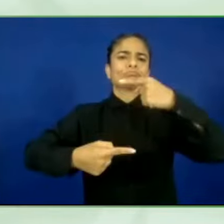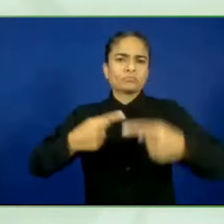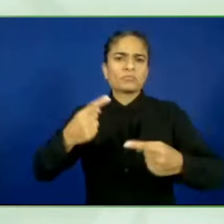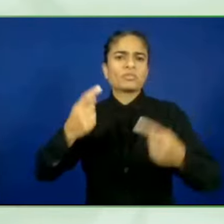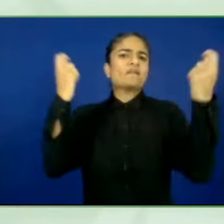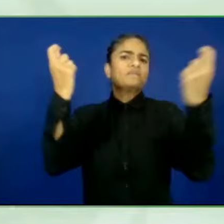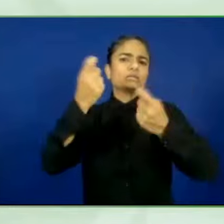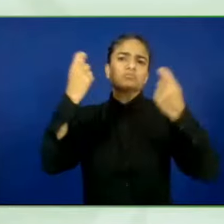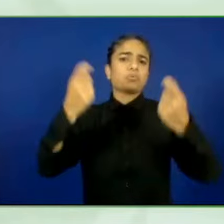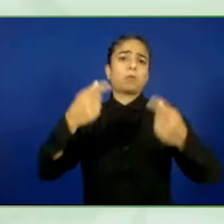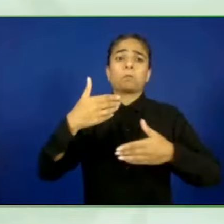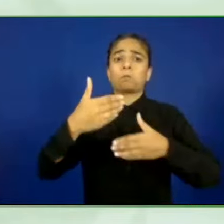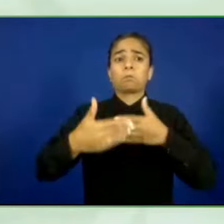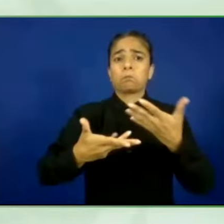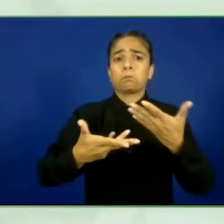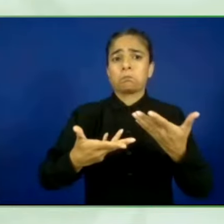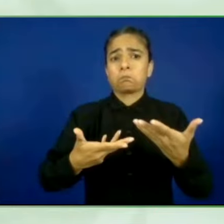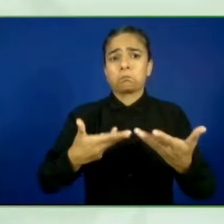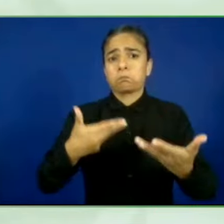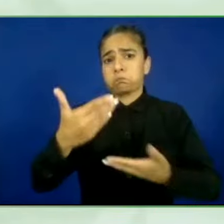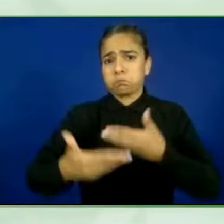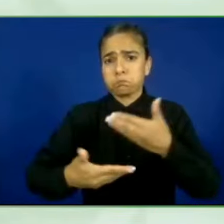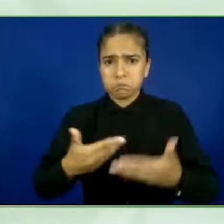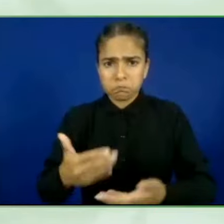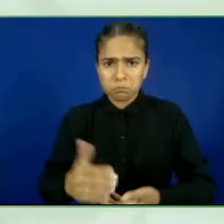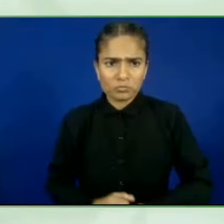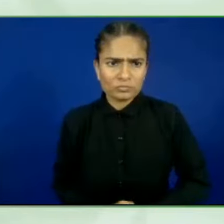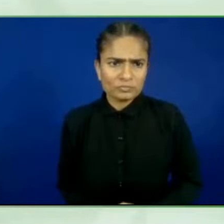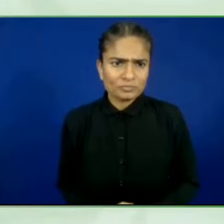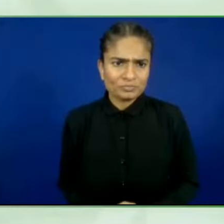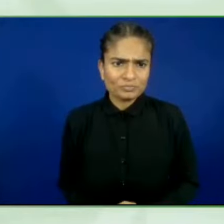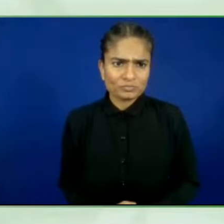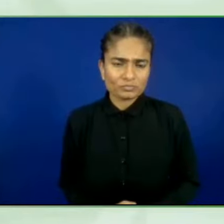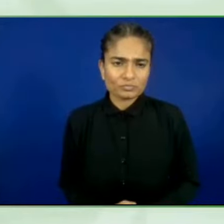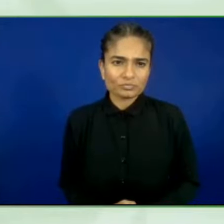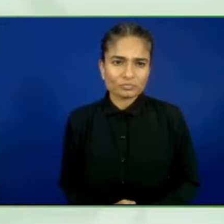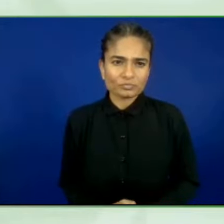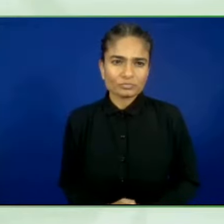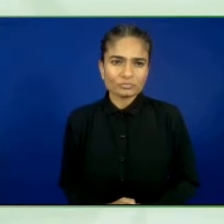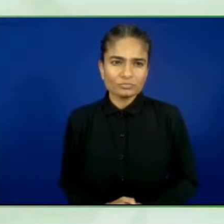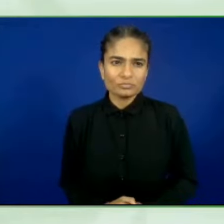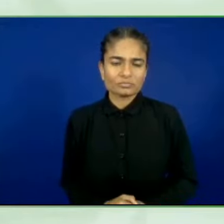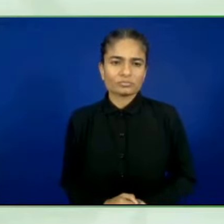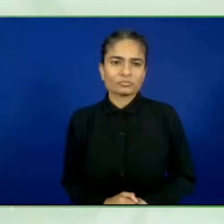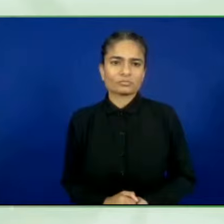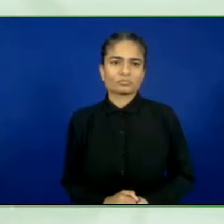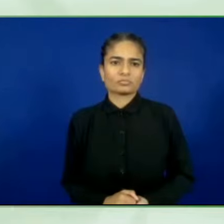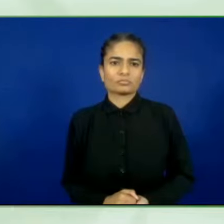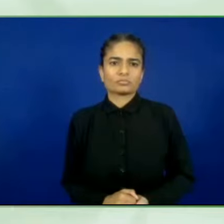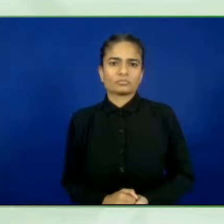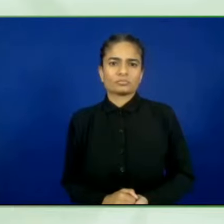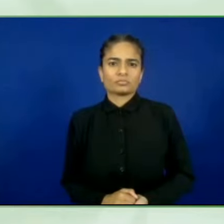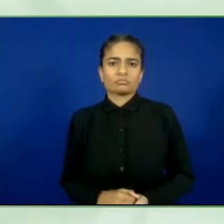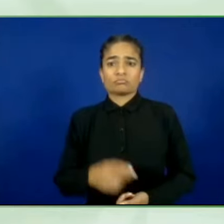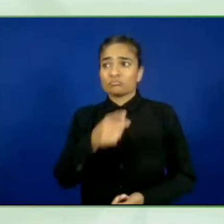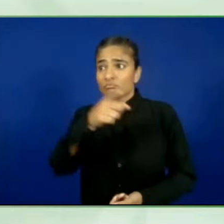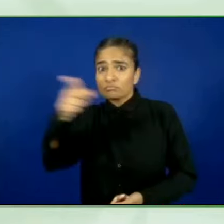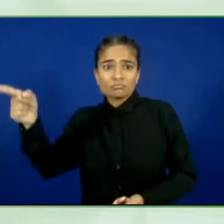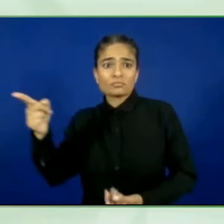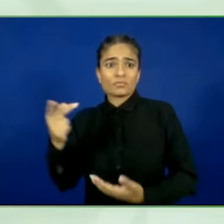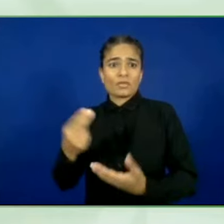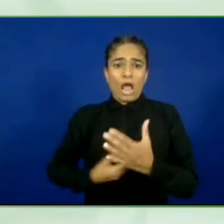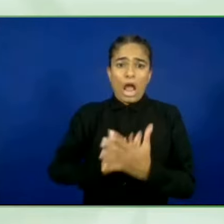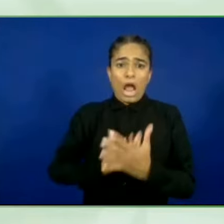on. So Suisha Arts and supported me from college as well,